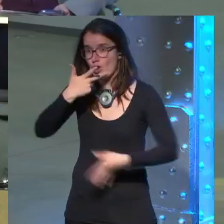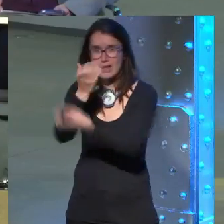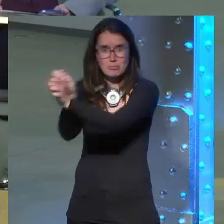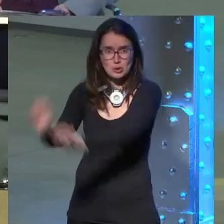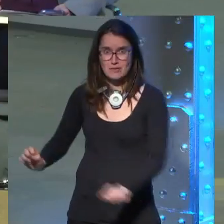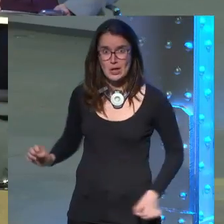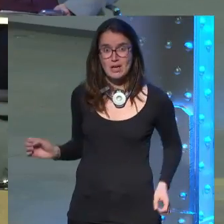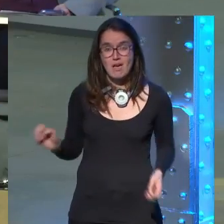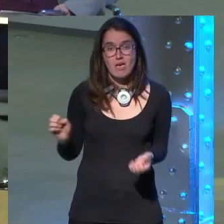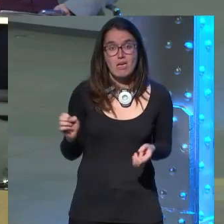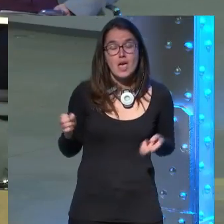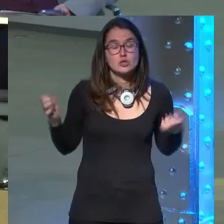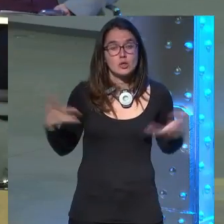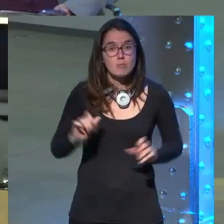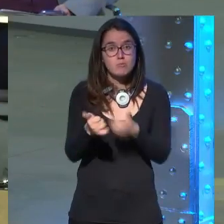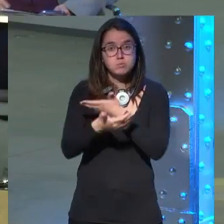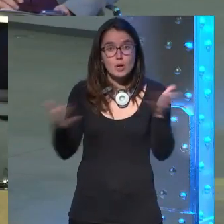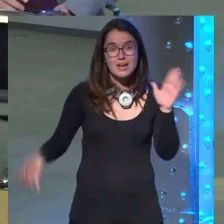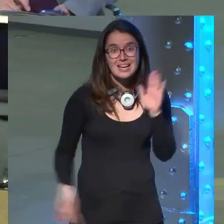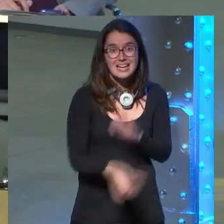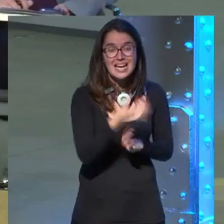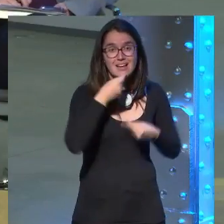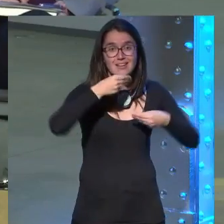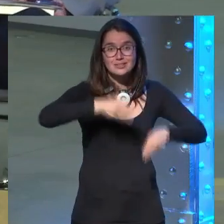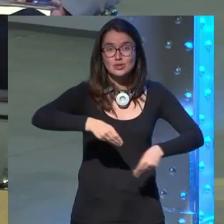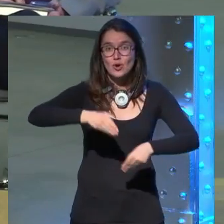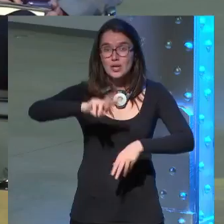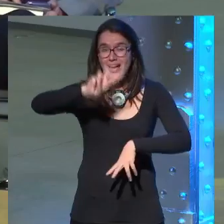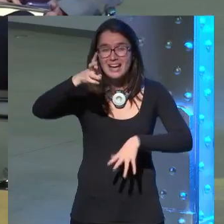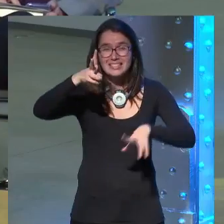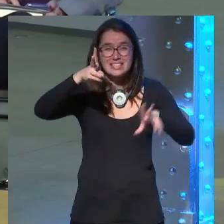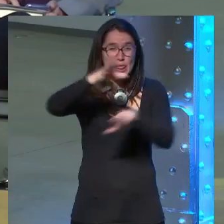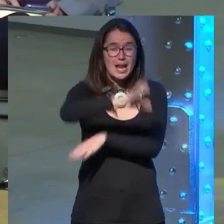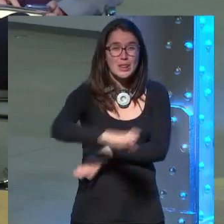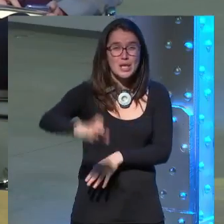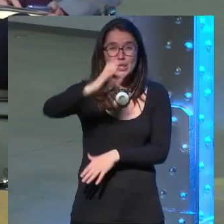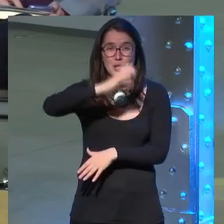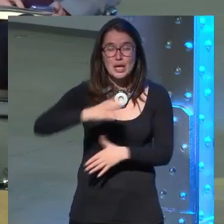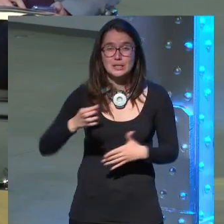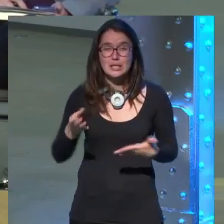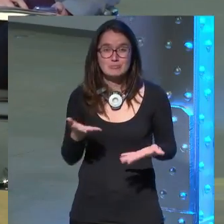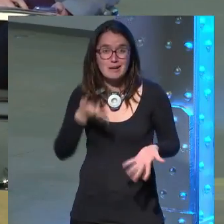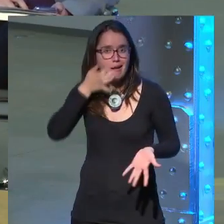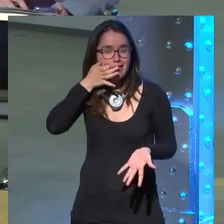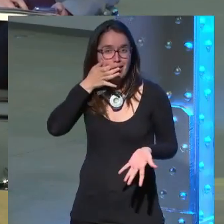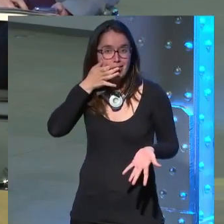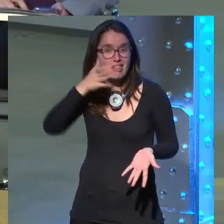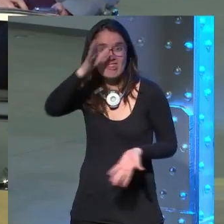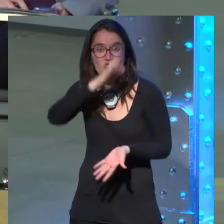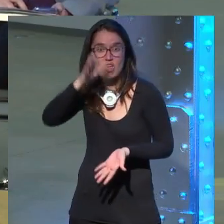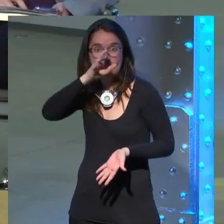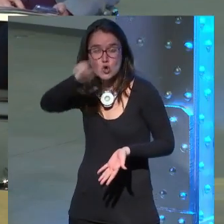are we starting to create stories in science which are frankly not scientific? If there are